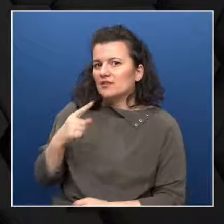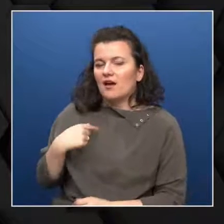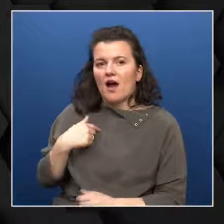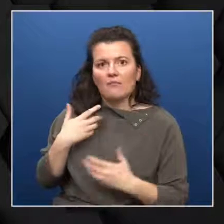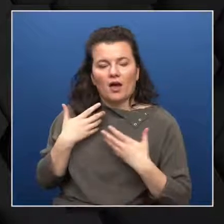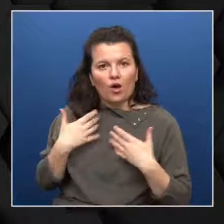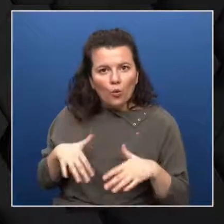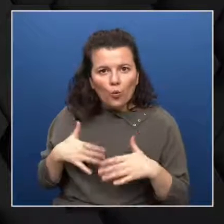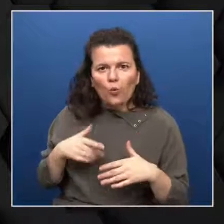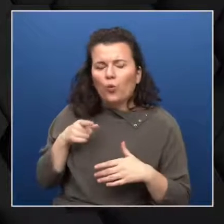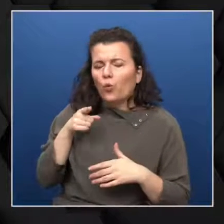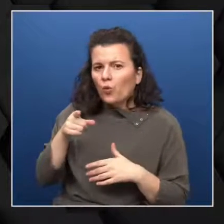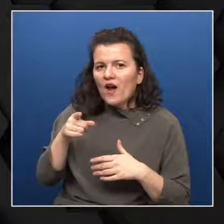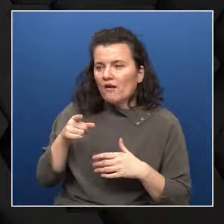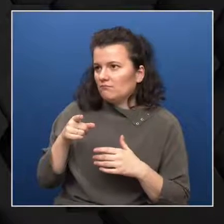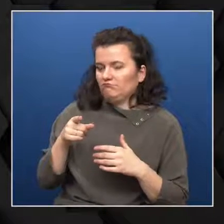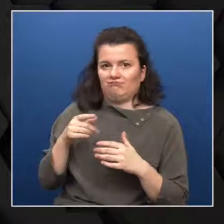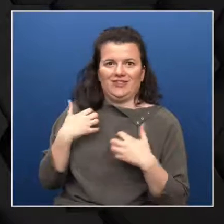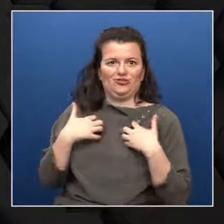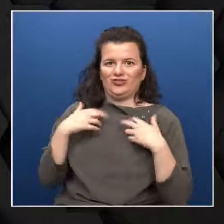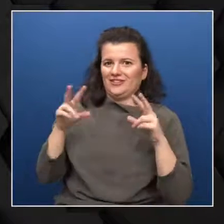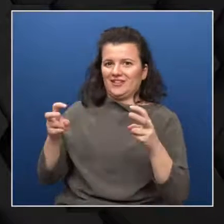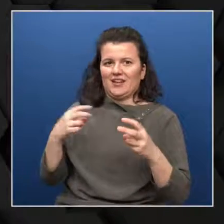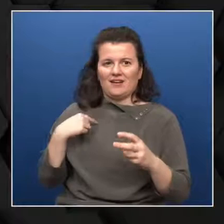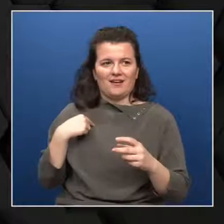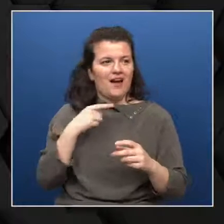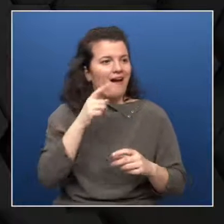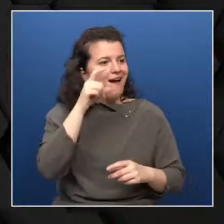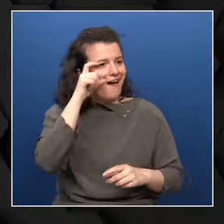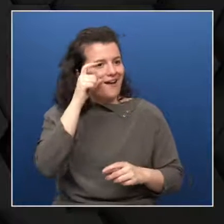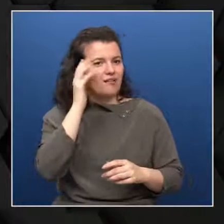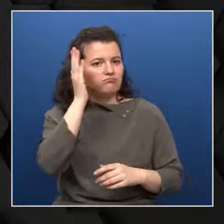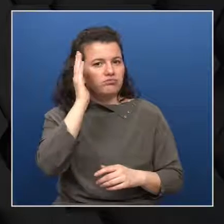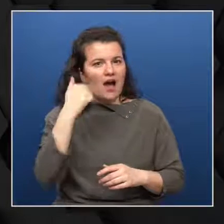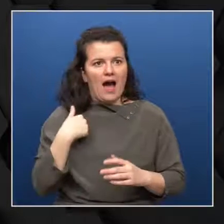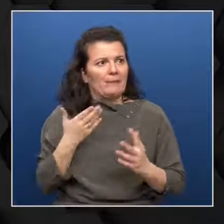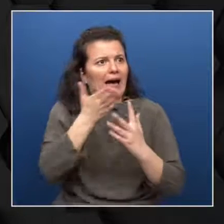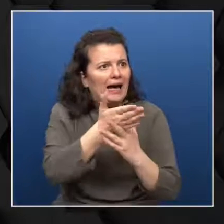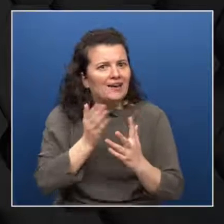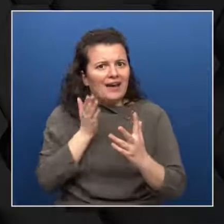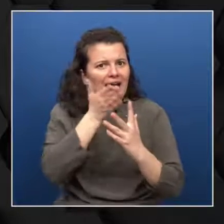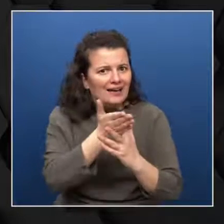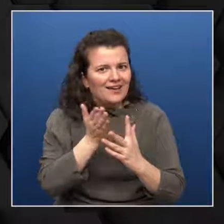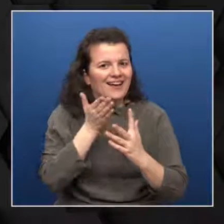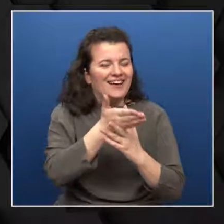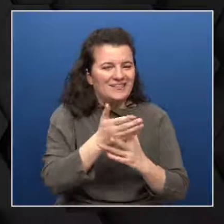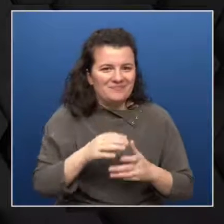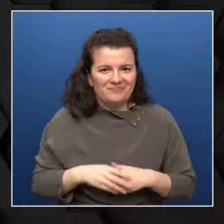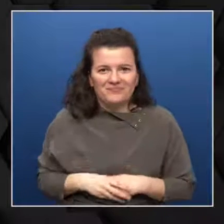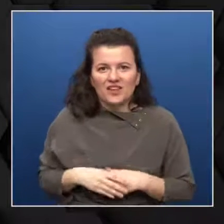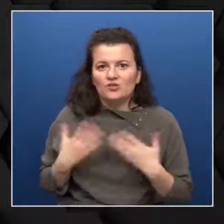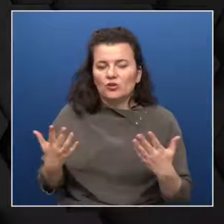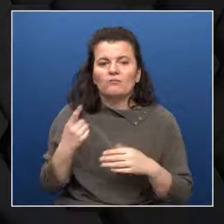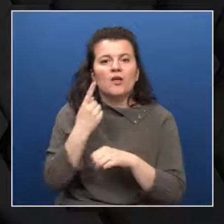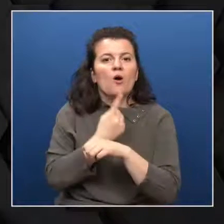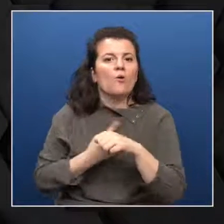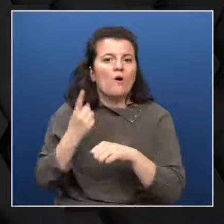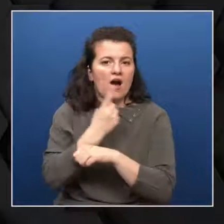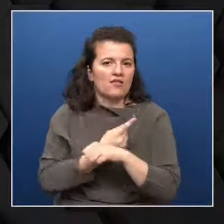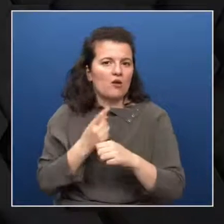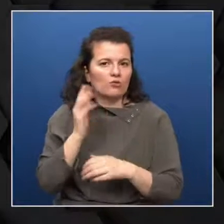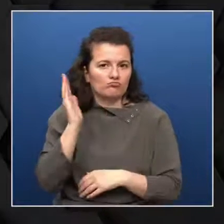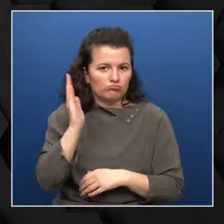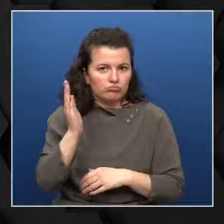Henk like 6 times during this because I'm very excited about this. So you were saying that for an hour stream, like what we're doing now, you can't